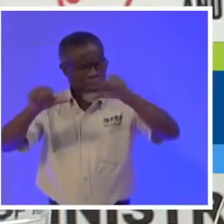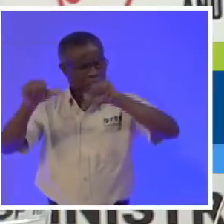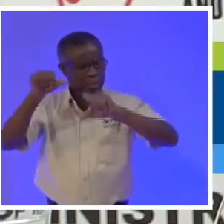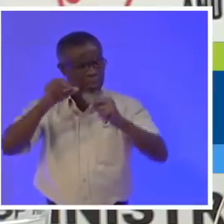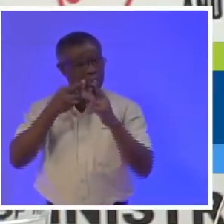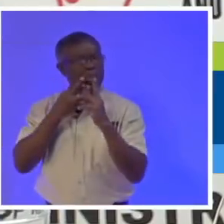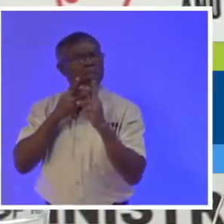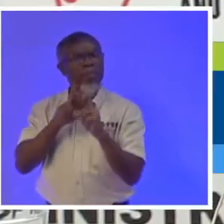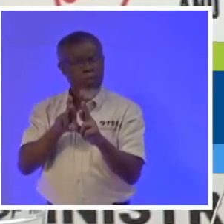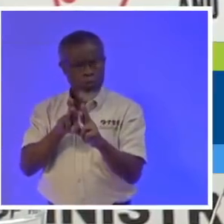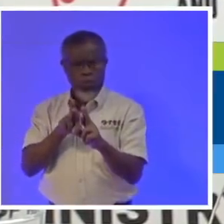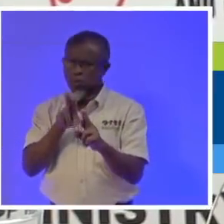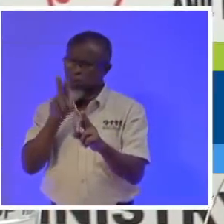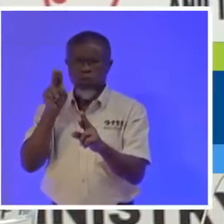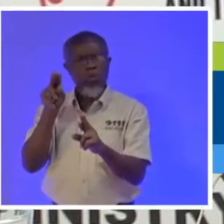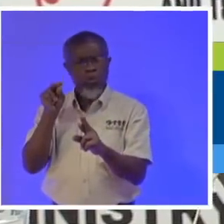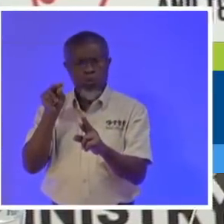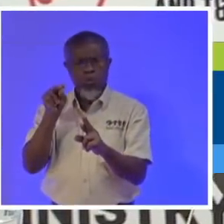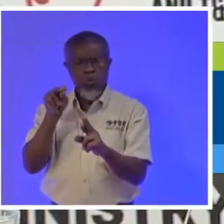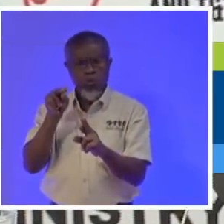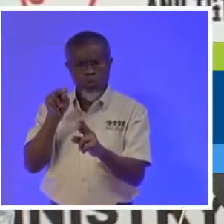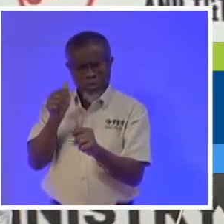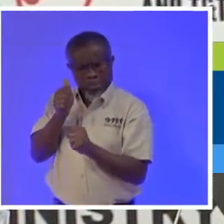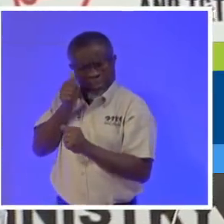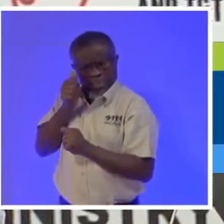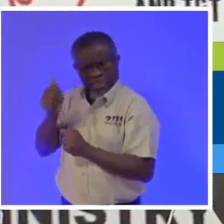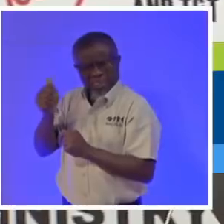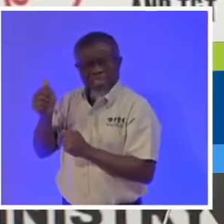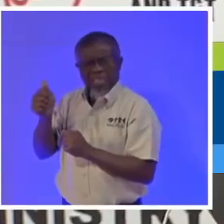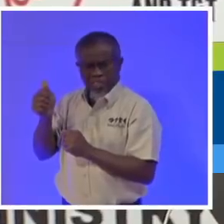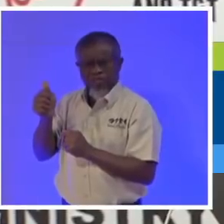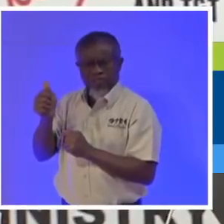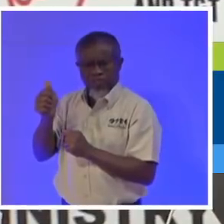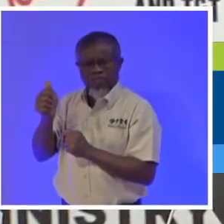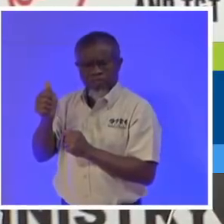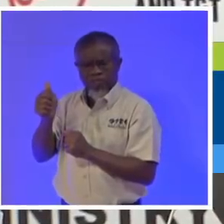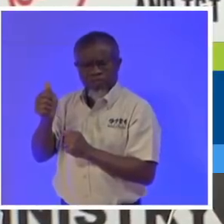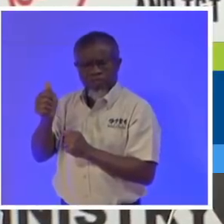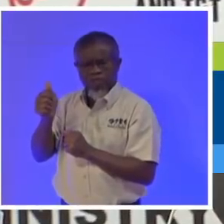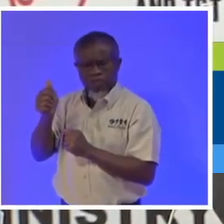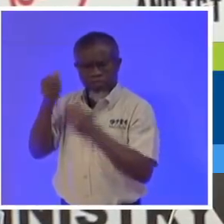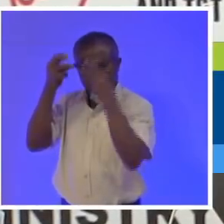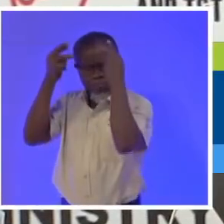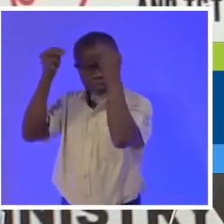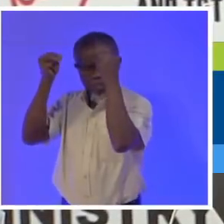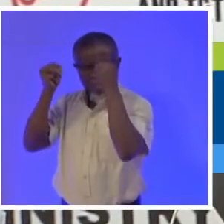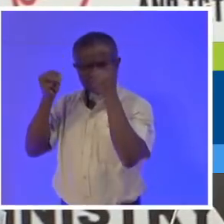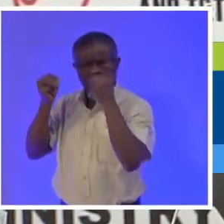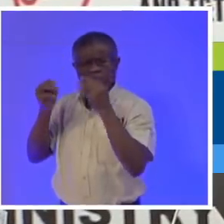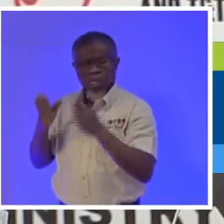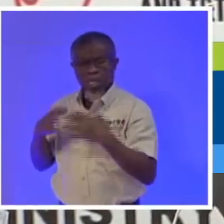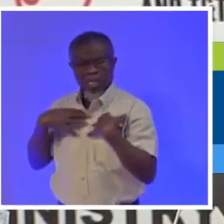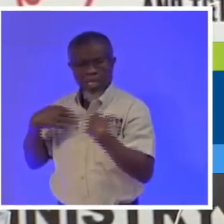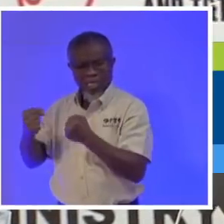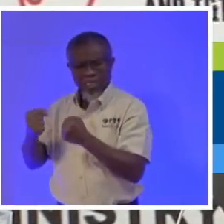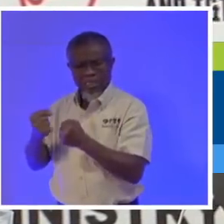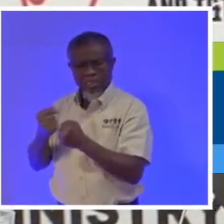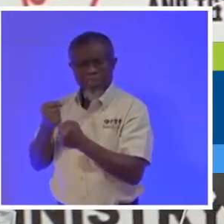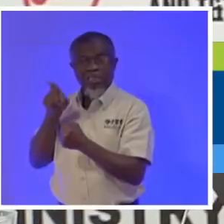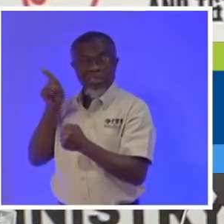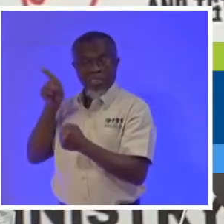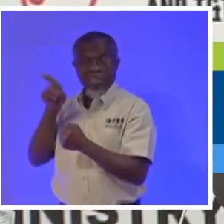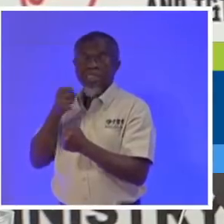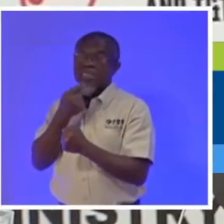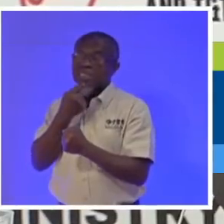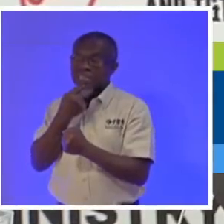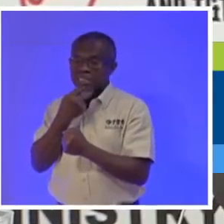words. These are the words of the health minister of Singapore. And it's so unfortunate the way the national